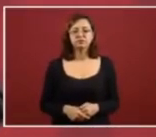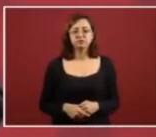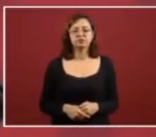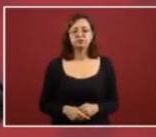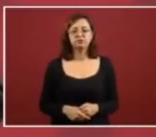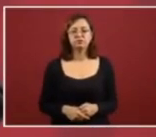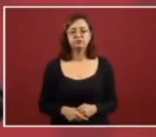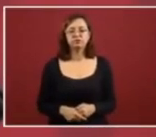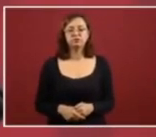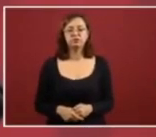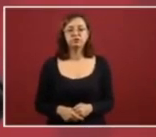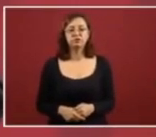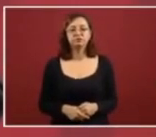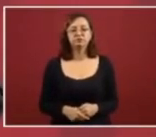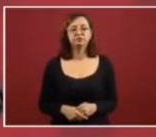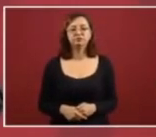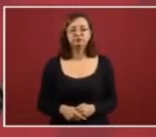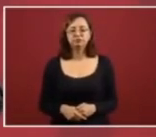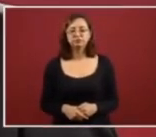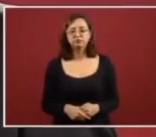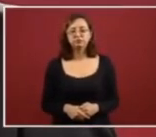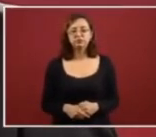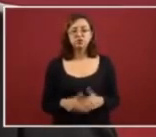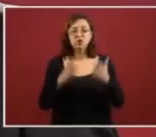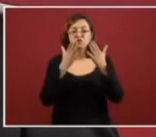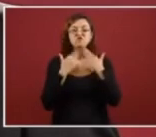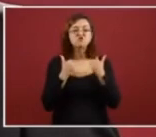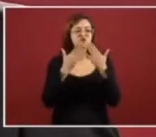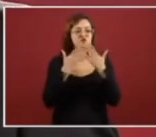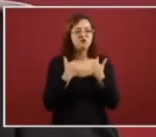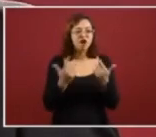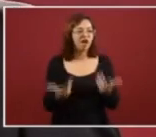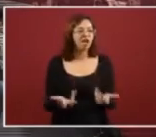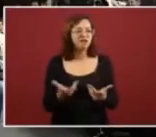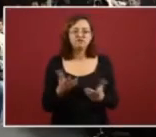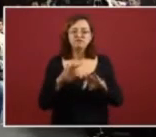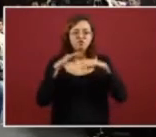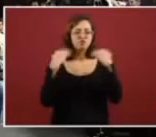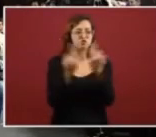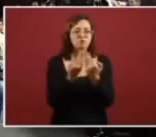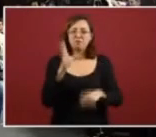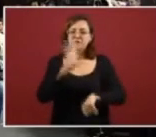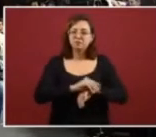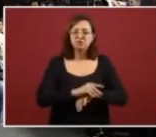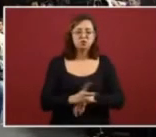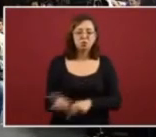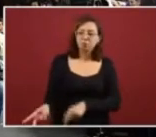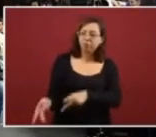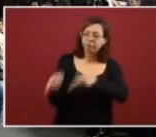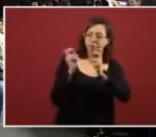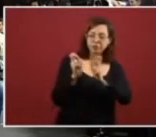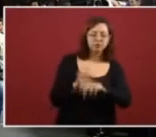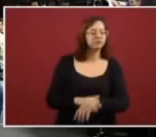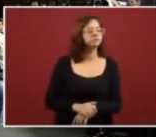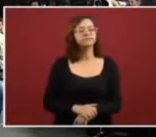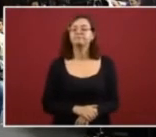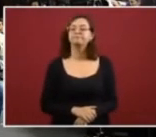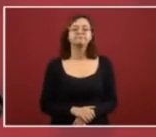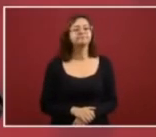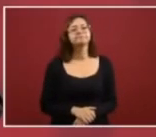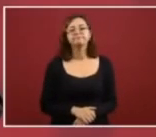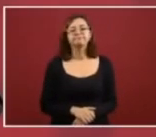Espacio, no hay posibilidad. That there is no possibility para transar, in order to take advantage or do crooked